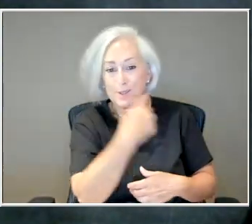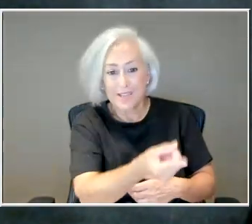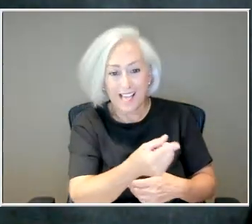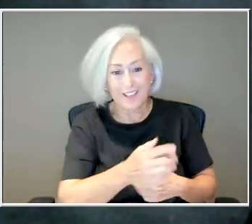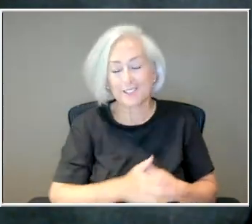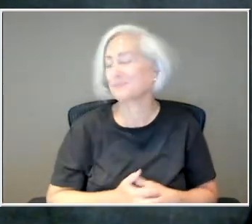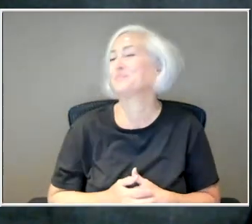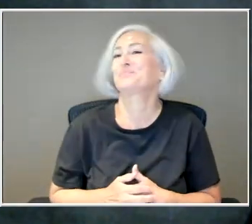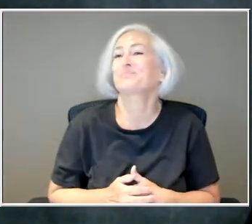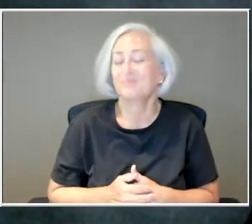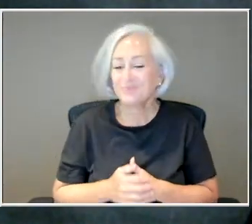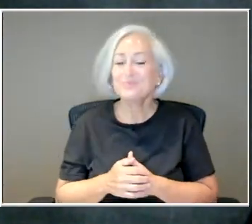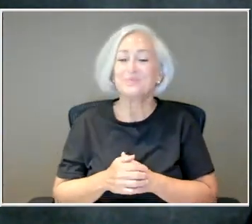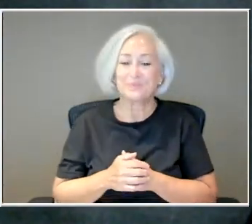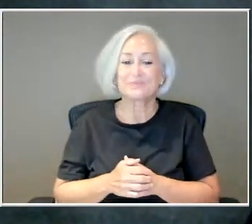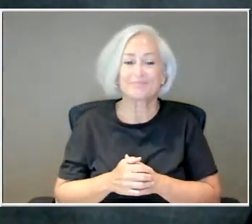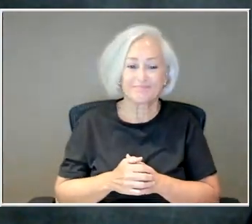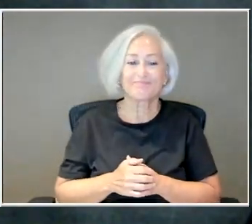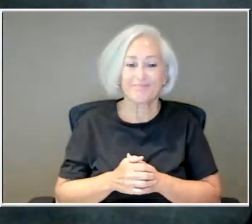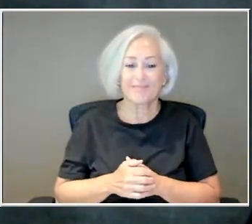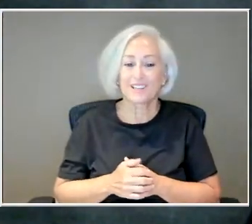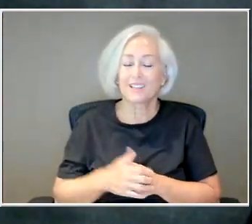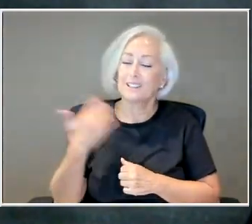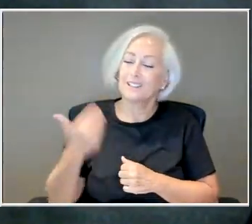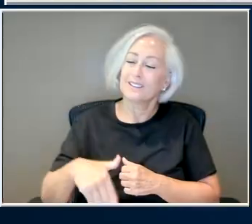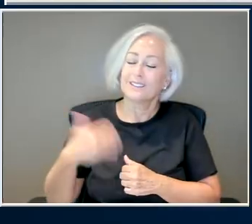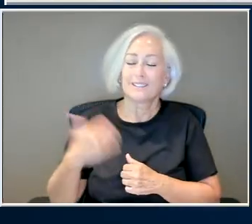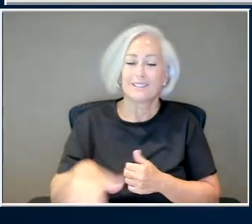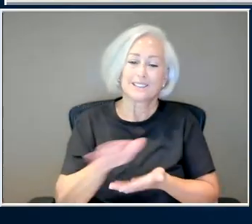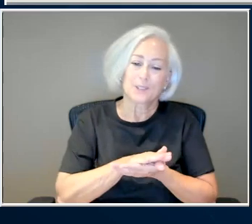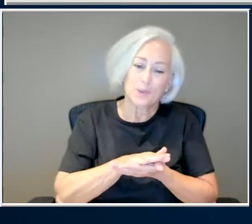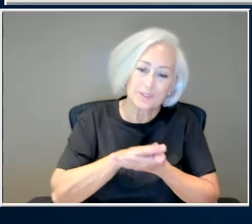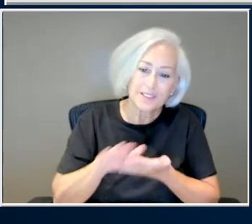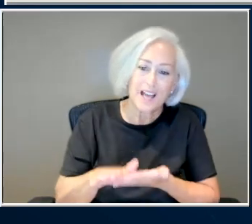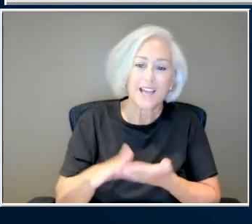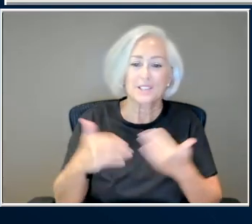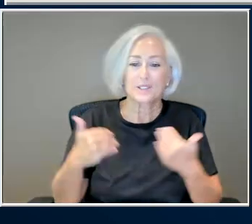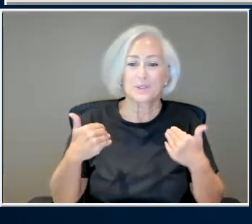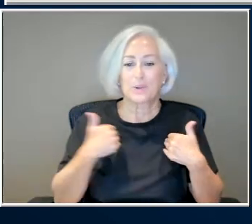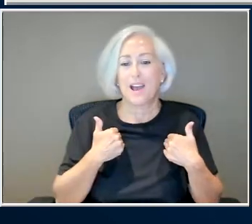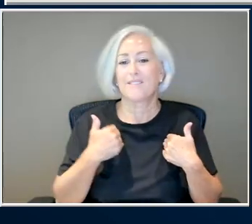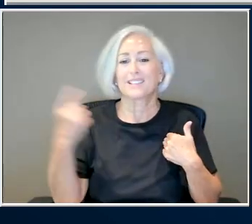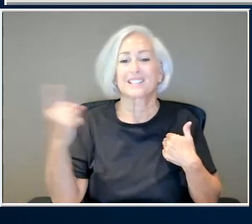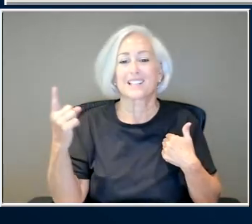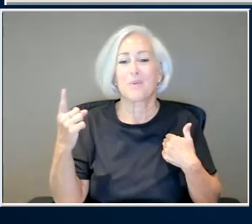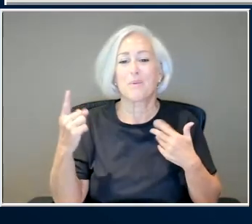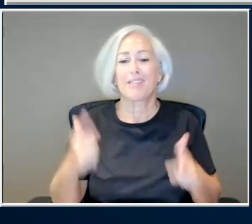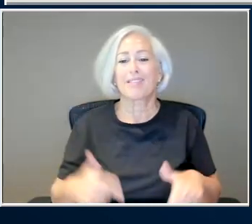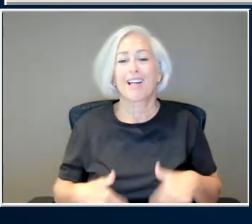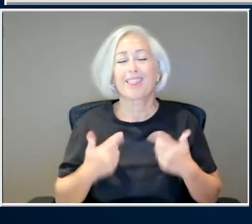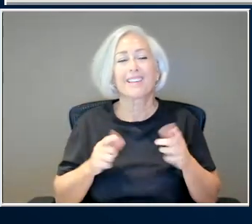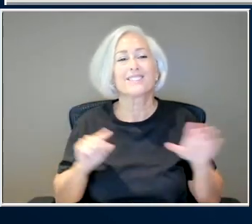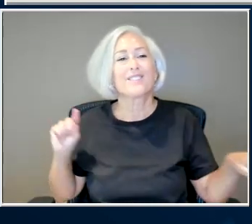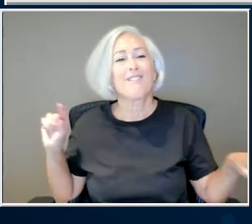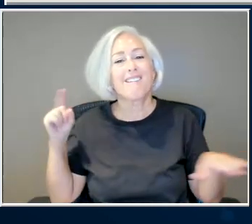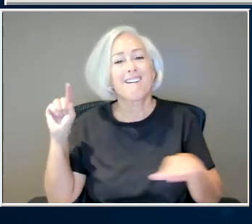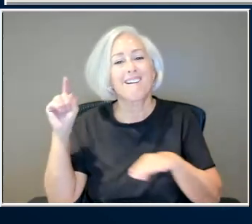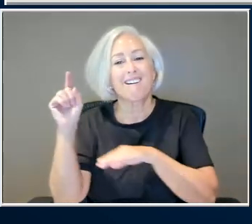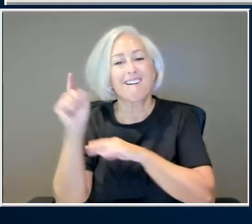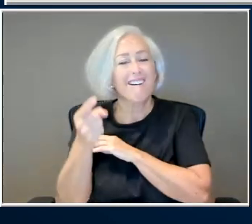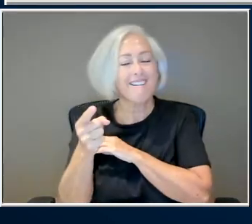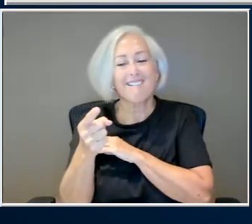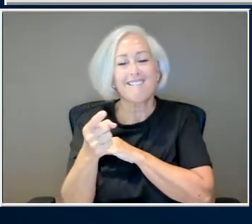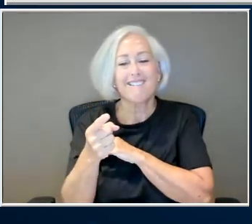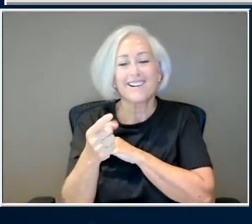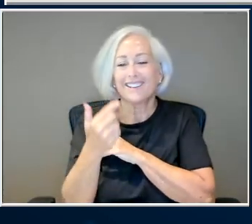Yeah, it's been so nice to have someone at a great distance who it's so funny